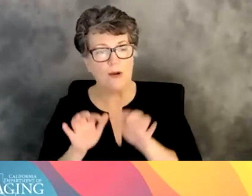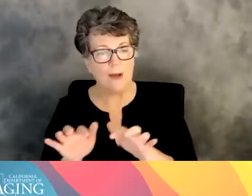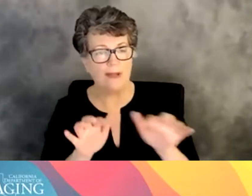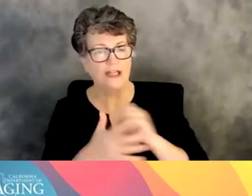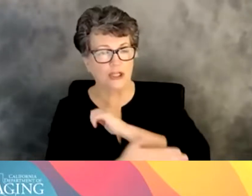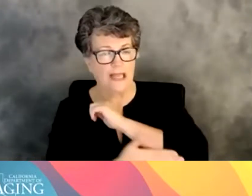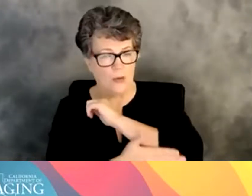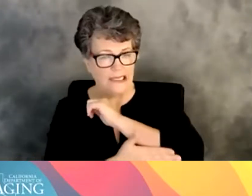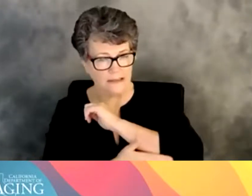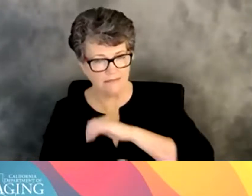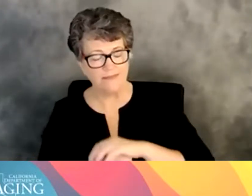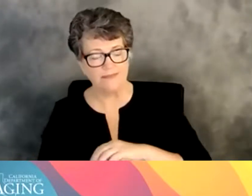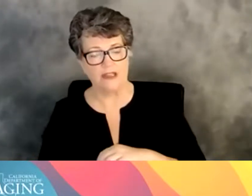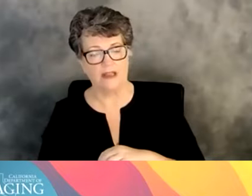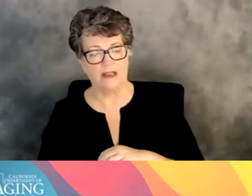of course,